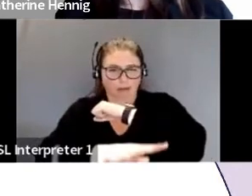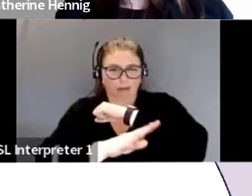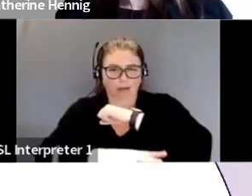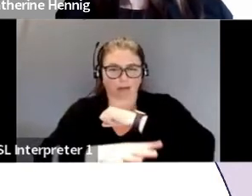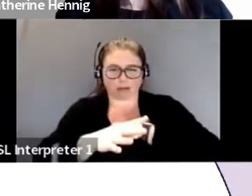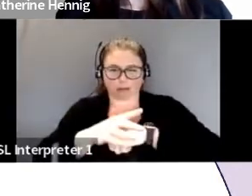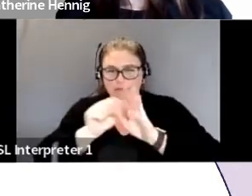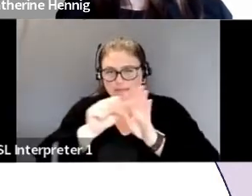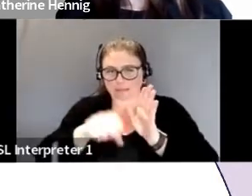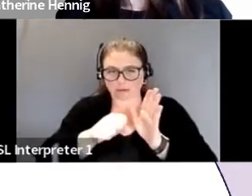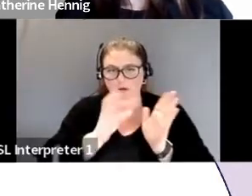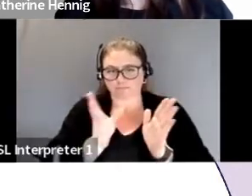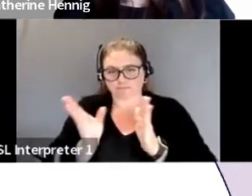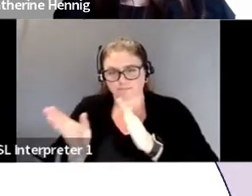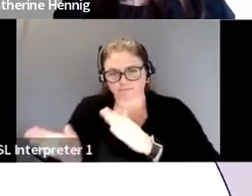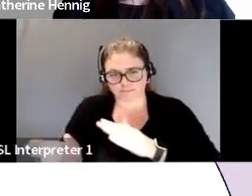Perfect.